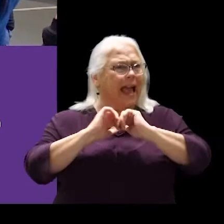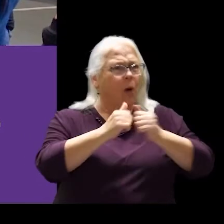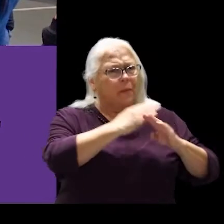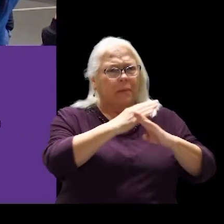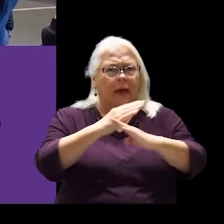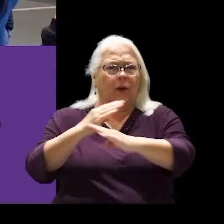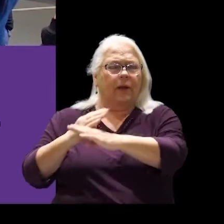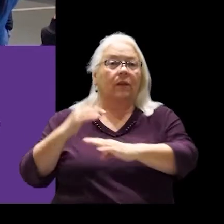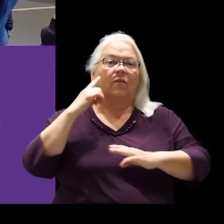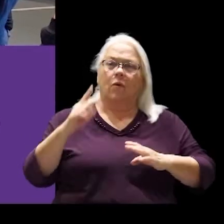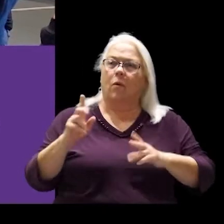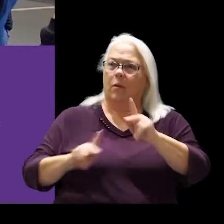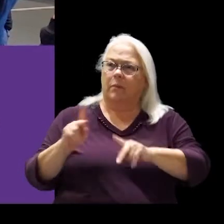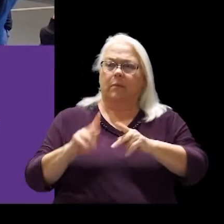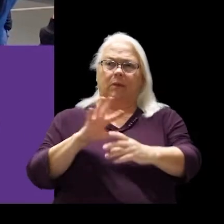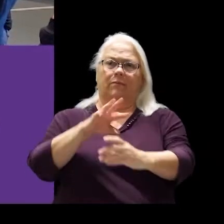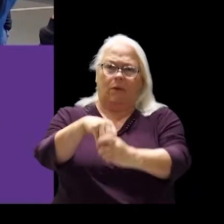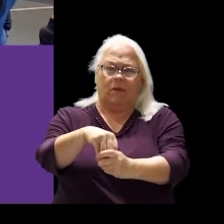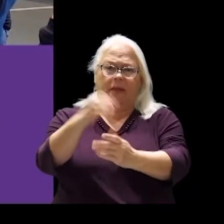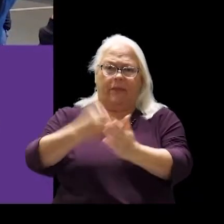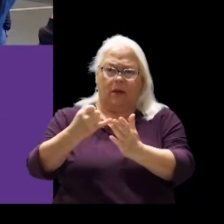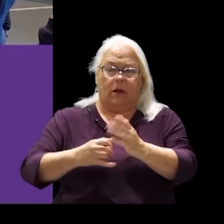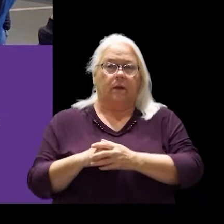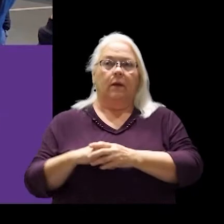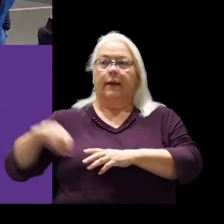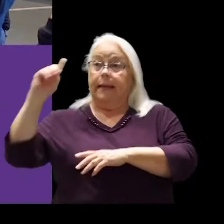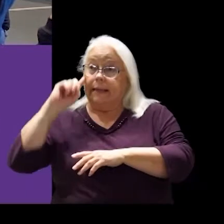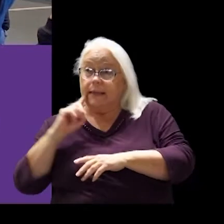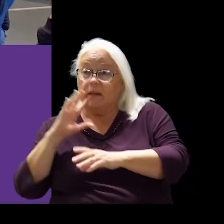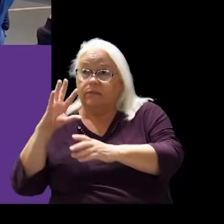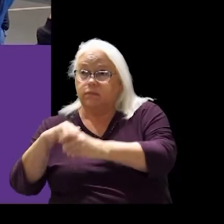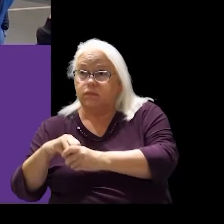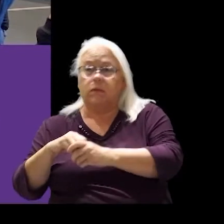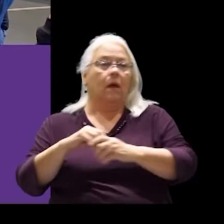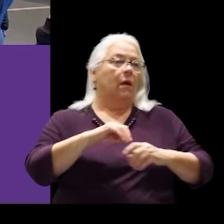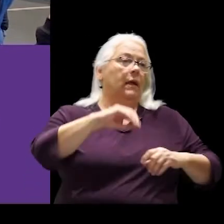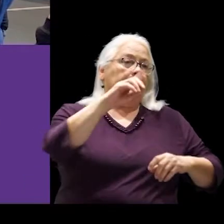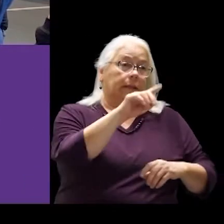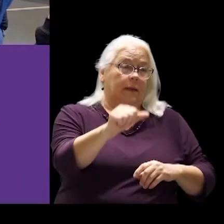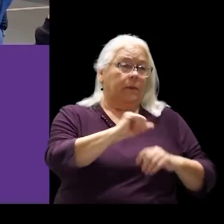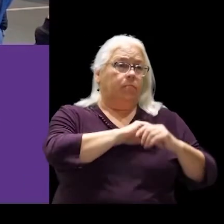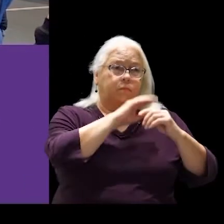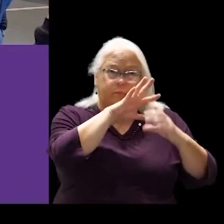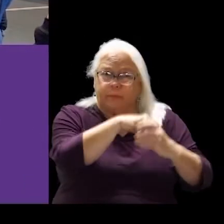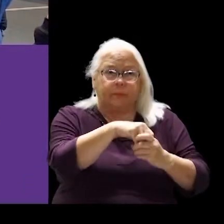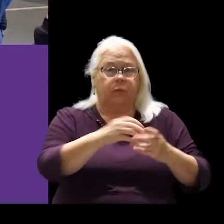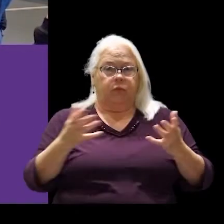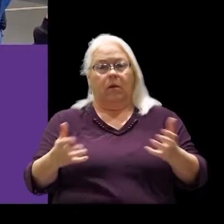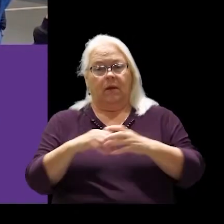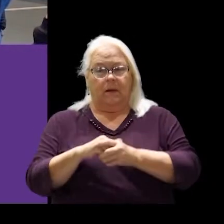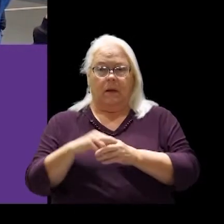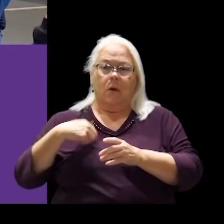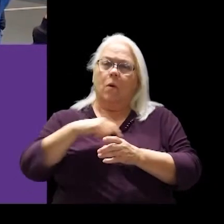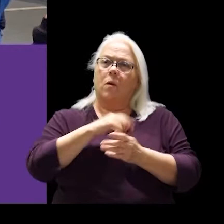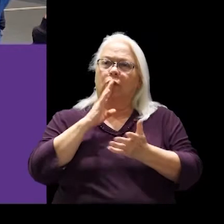the existing barriers that prevent full participation in the arts, arts training, and arts opportunities for people with disabilities and the deaf.